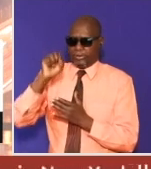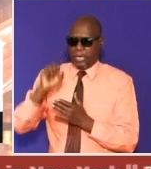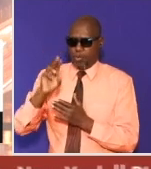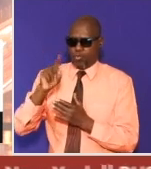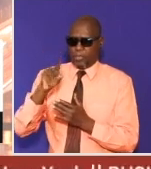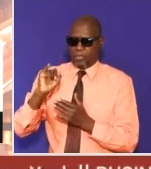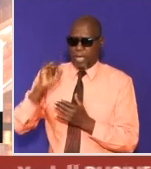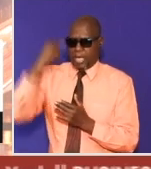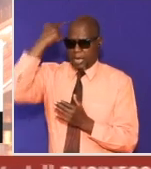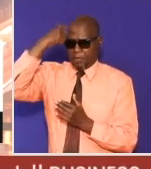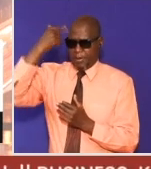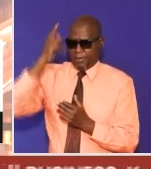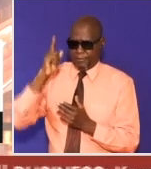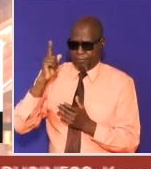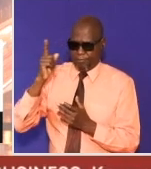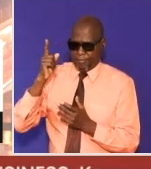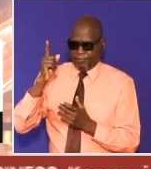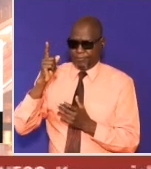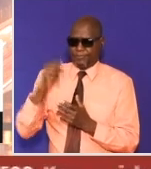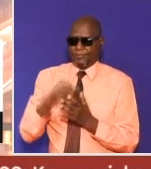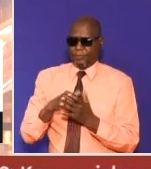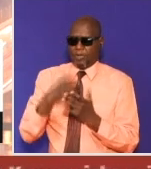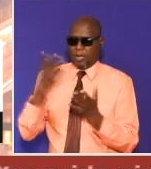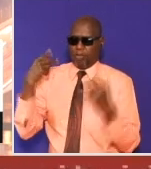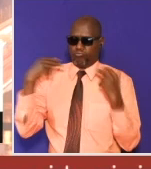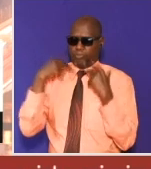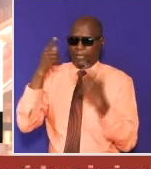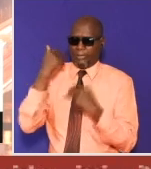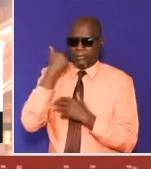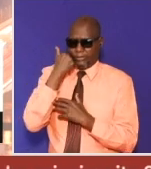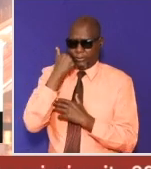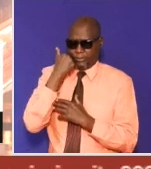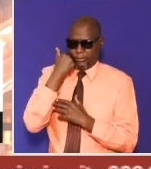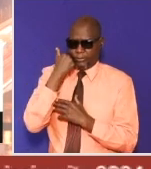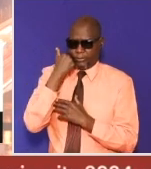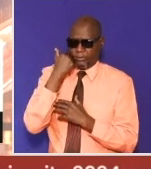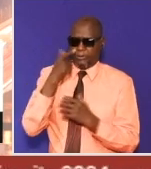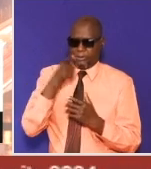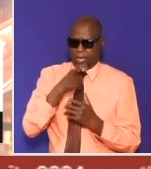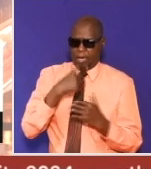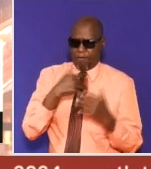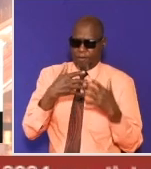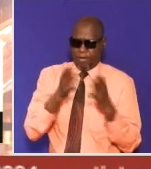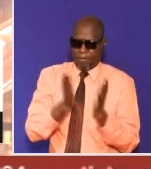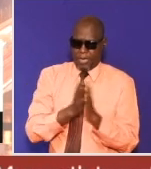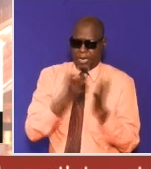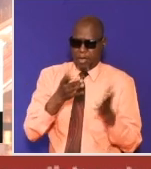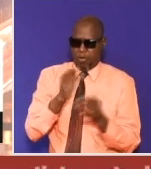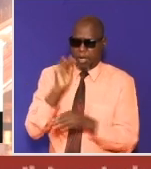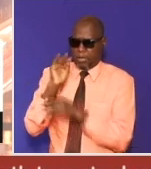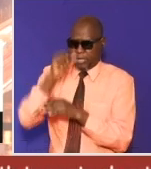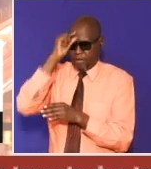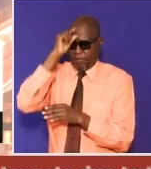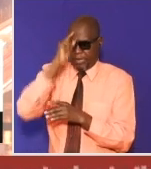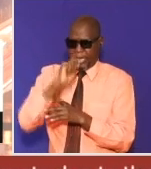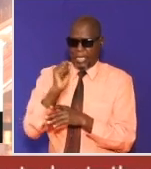domestic worker. The mother of three who is sick and now stuck in Saudi Arabia, and her family is appealing to the government of